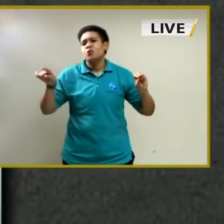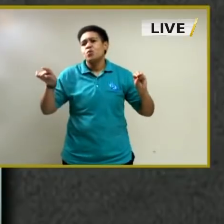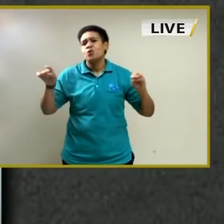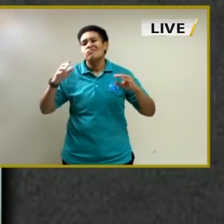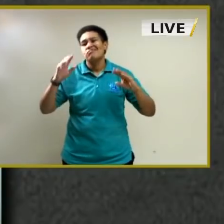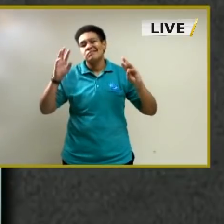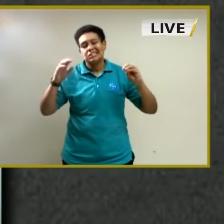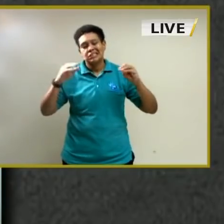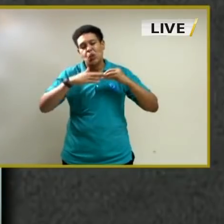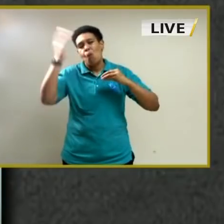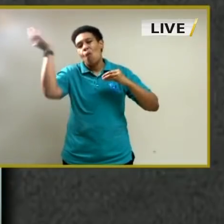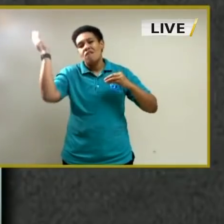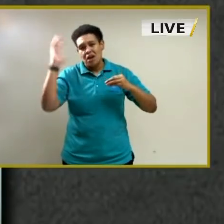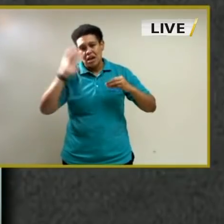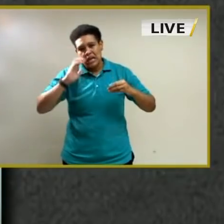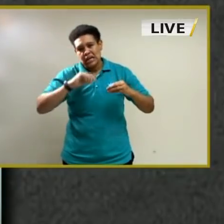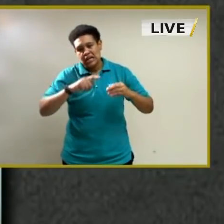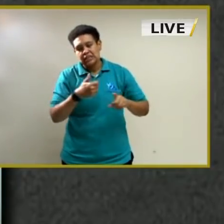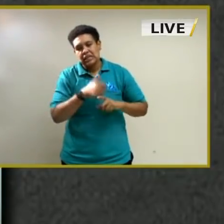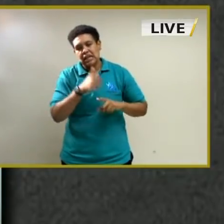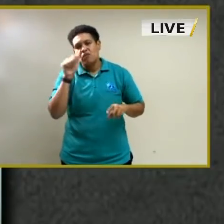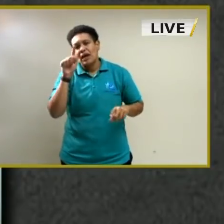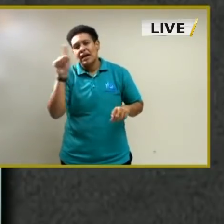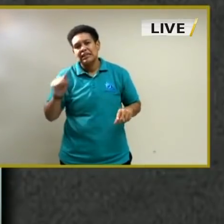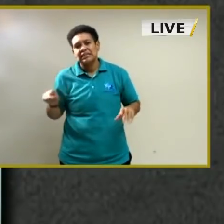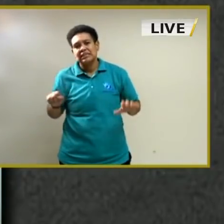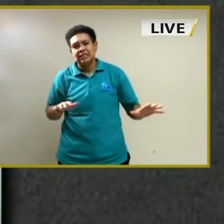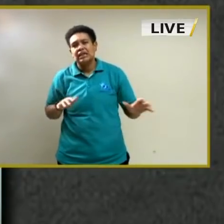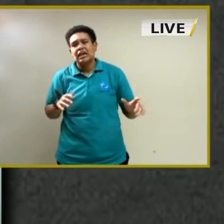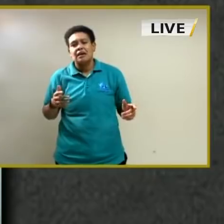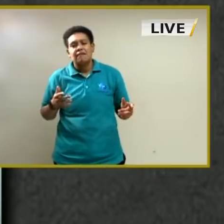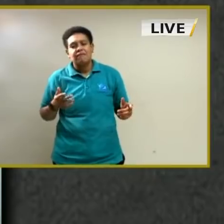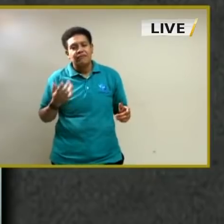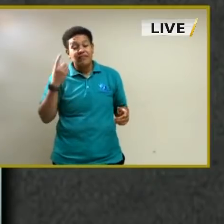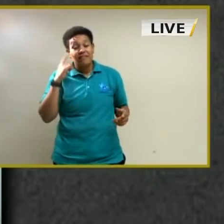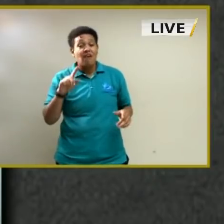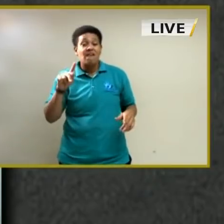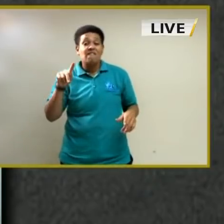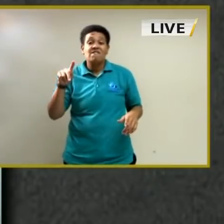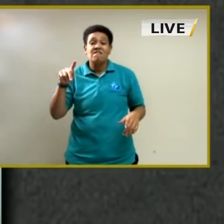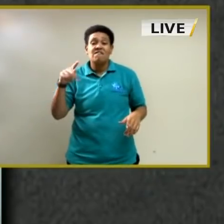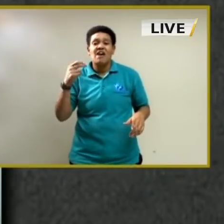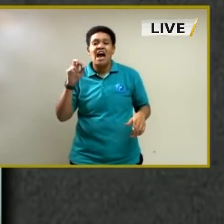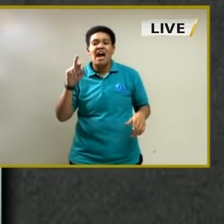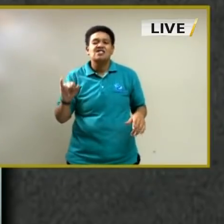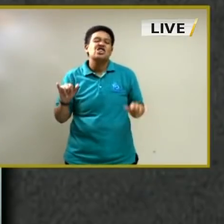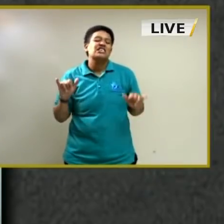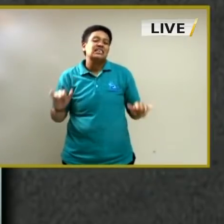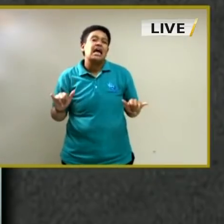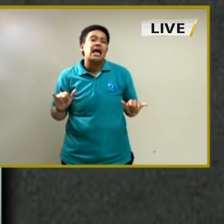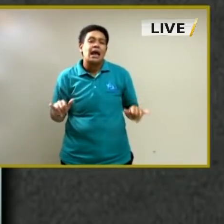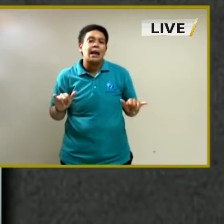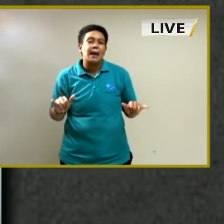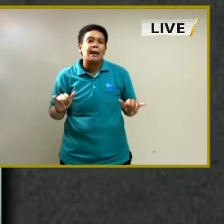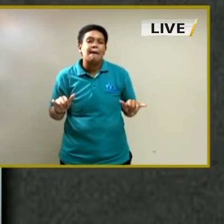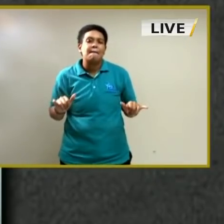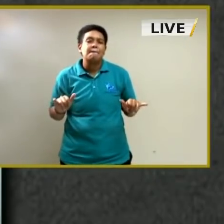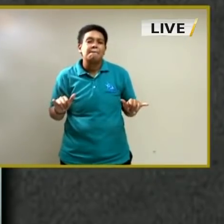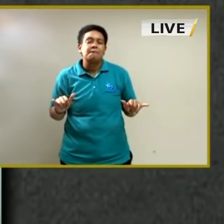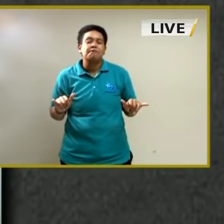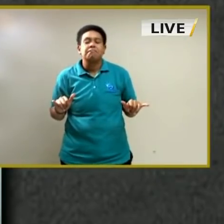over age group for AstraZeneca. For Pfizer, similar holds